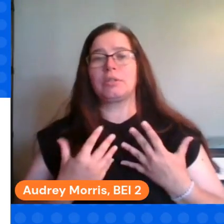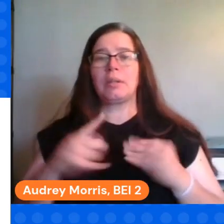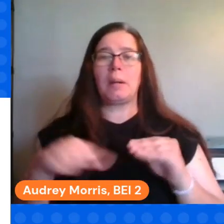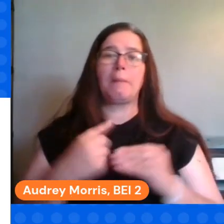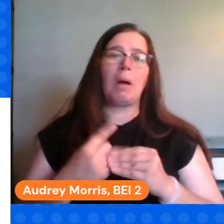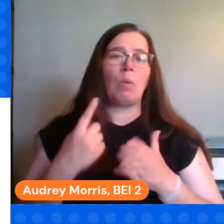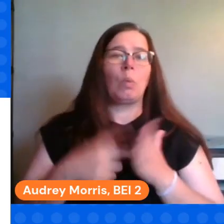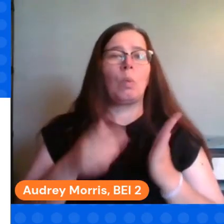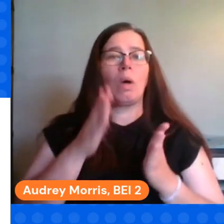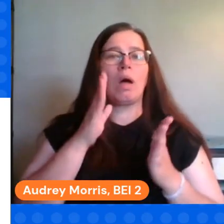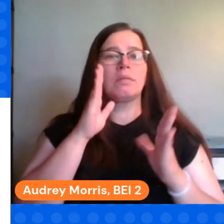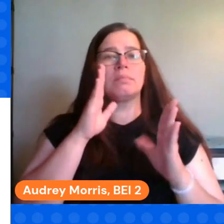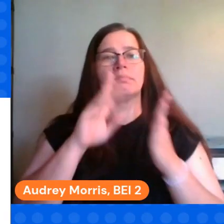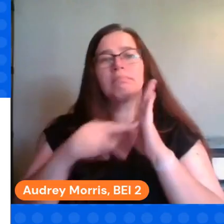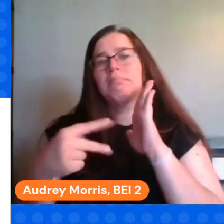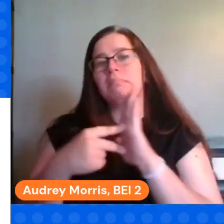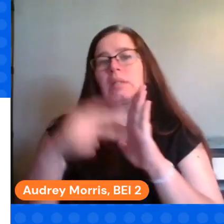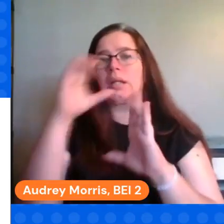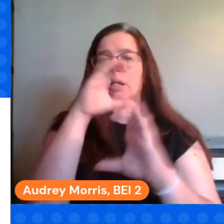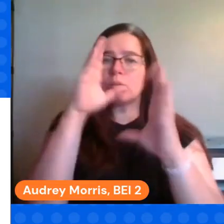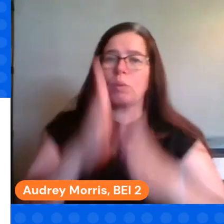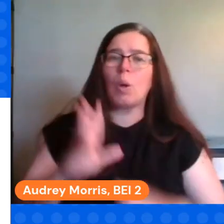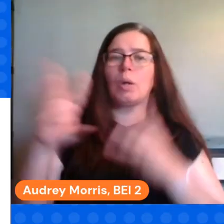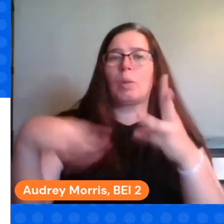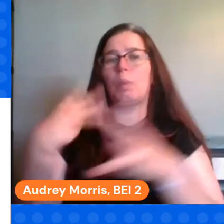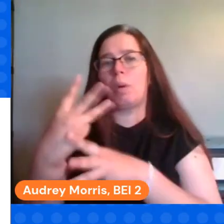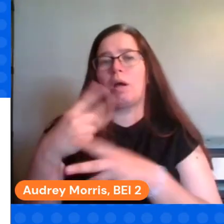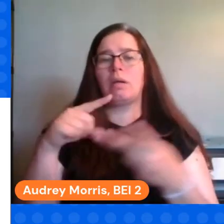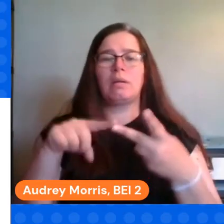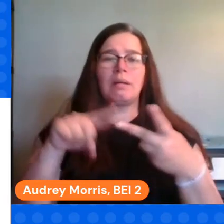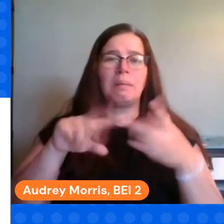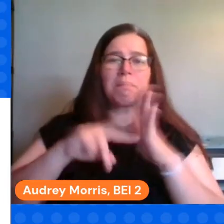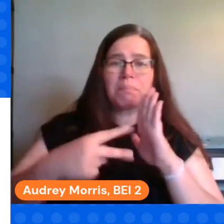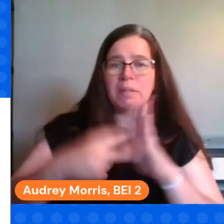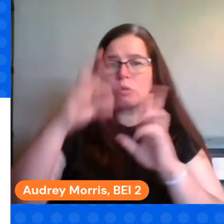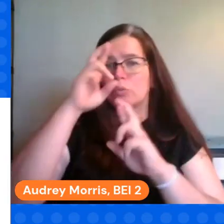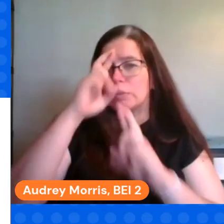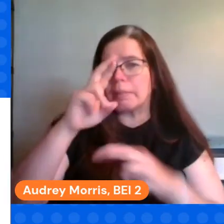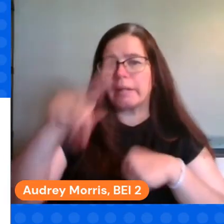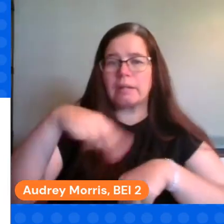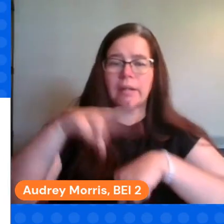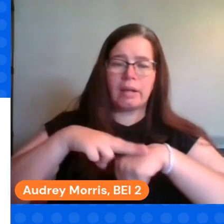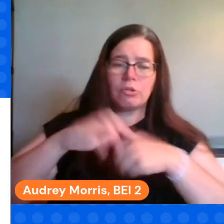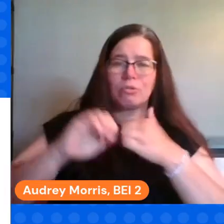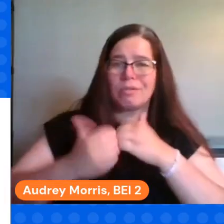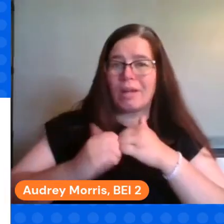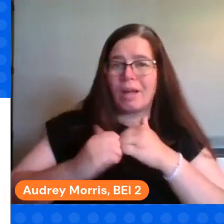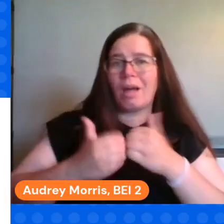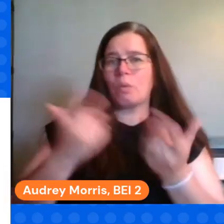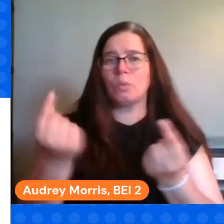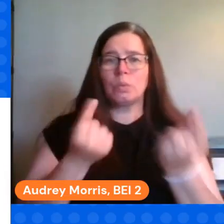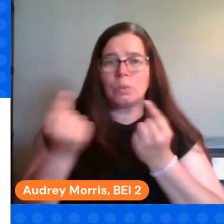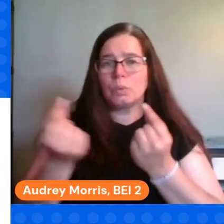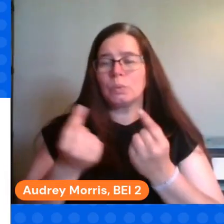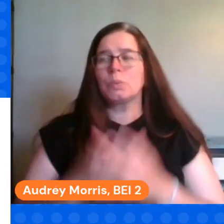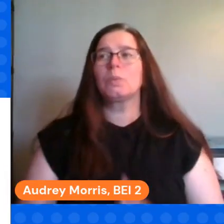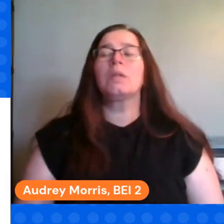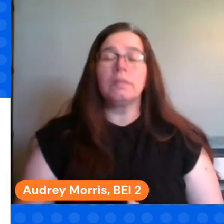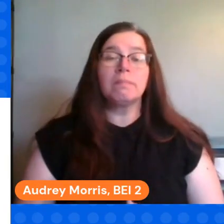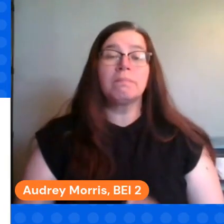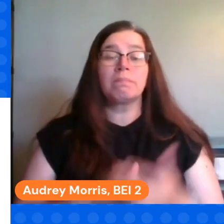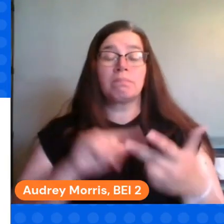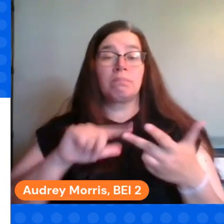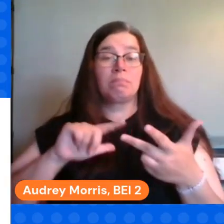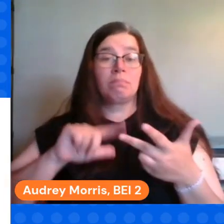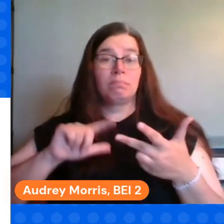be an explorer in the world, right? What is to respect nature and doing things around it. And one of the other resources that